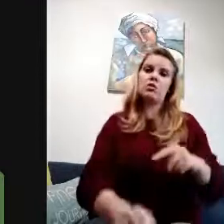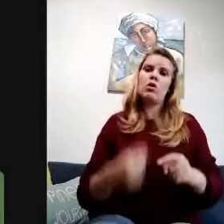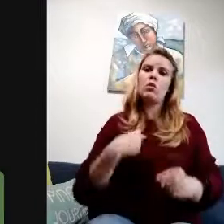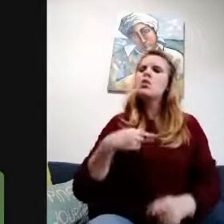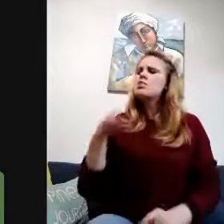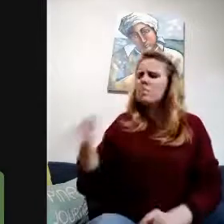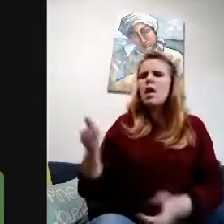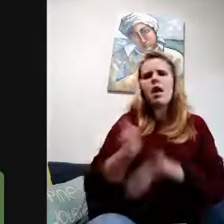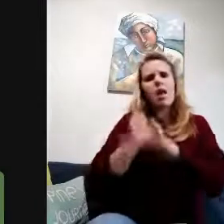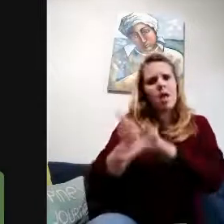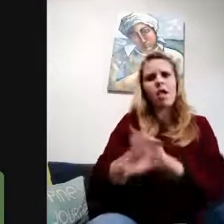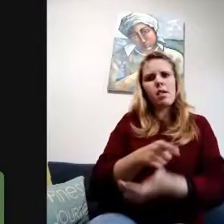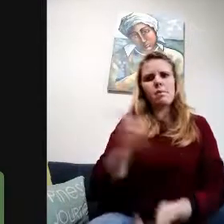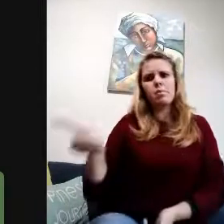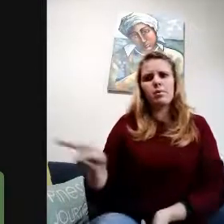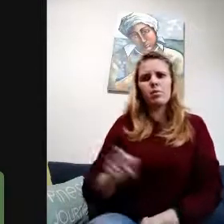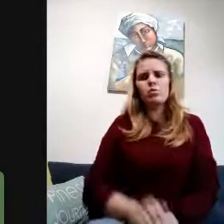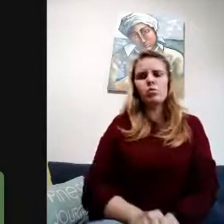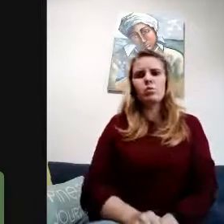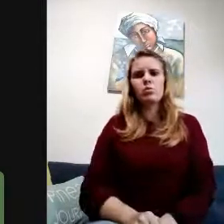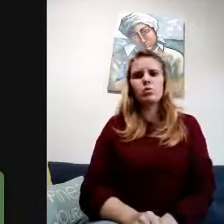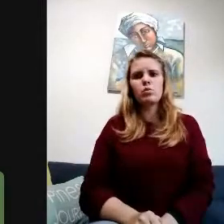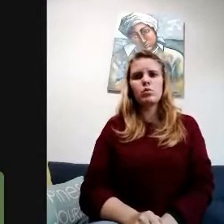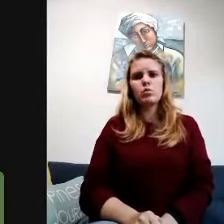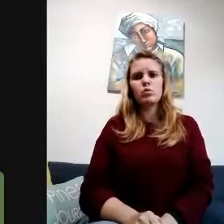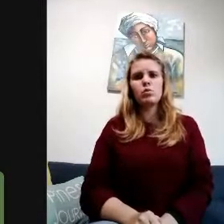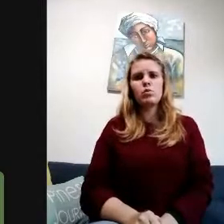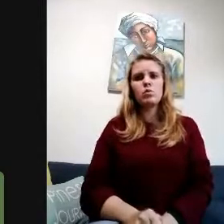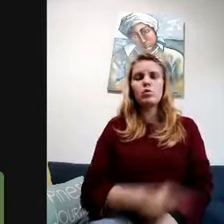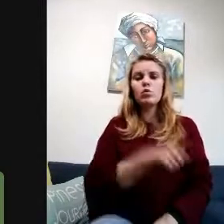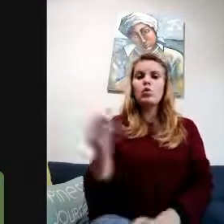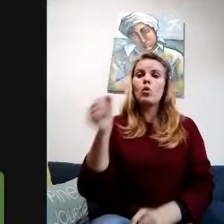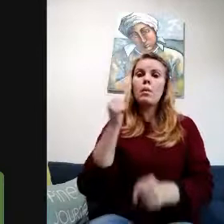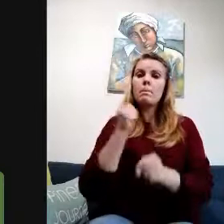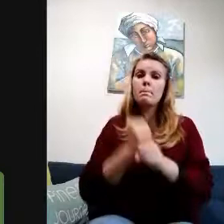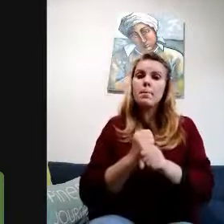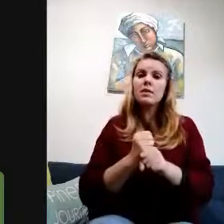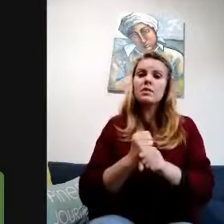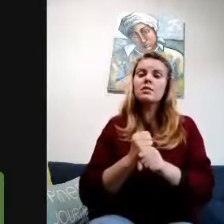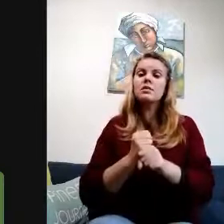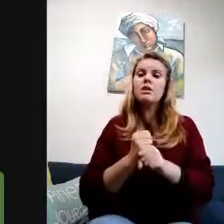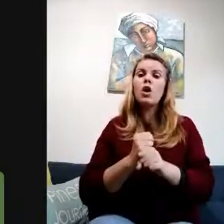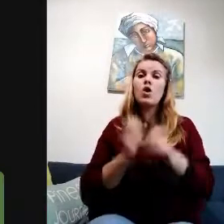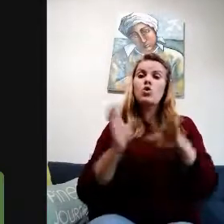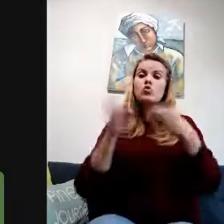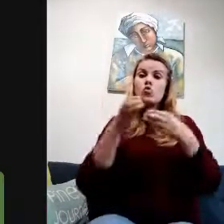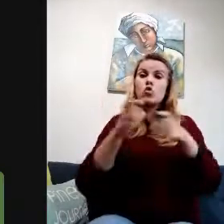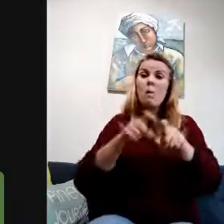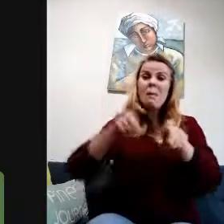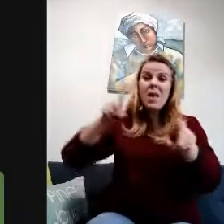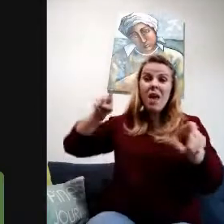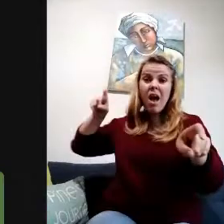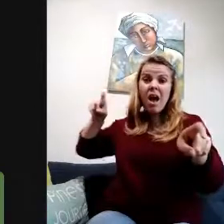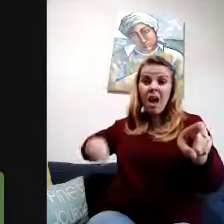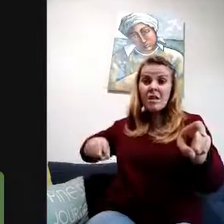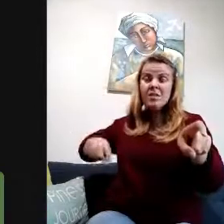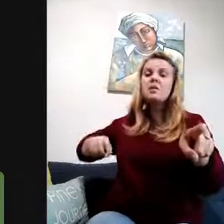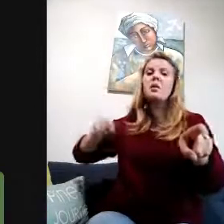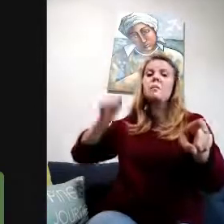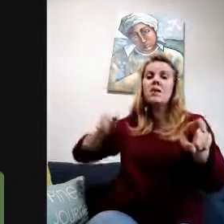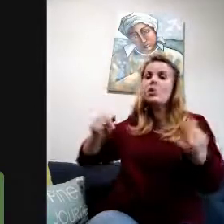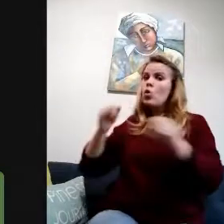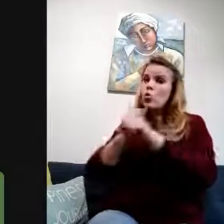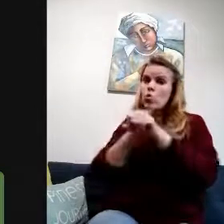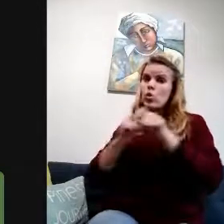yes, that's one of the things, Craig, is that to get onto a group that's behind very quickly, because otherwise everybody staggers up behind them